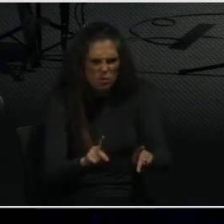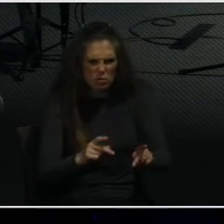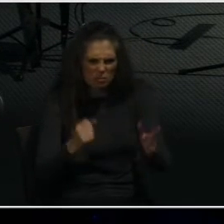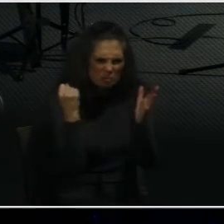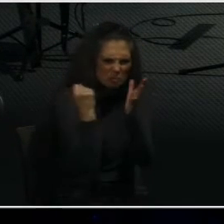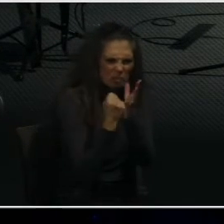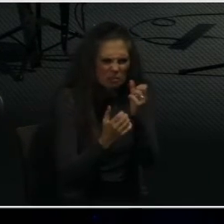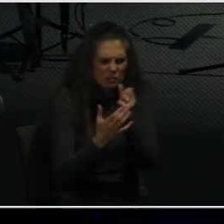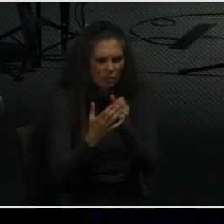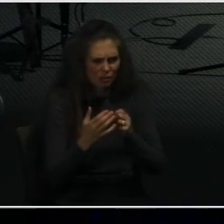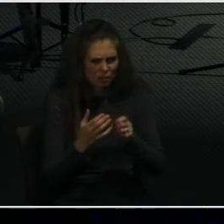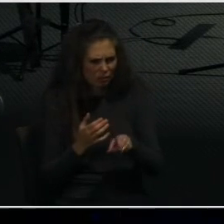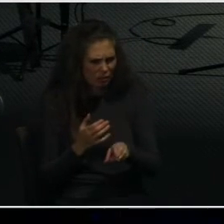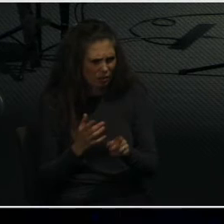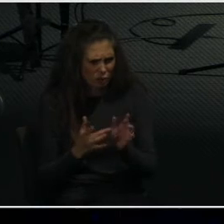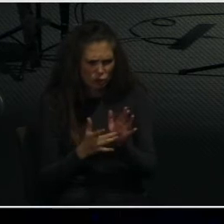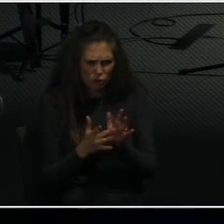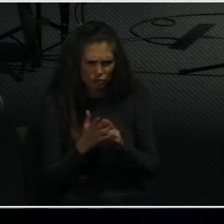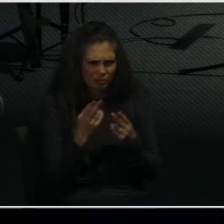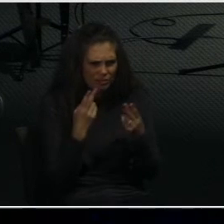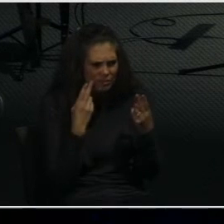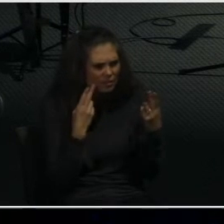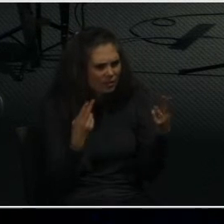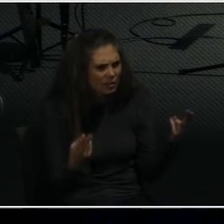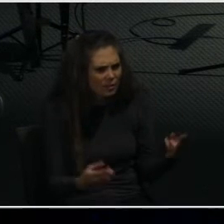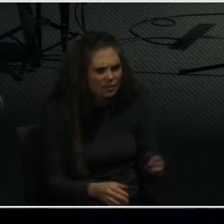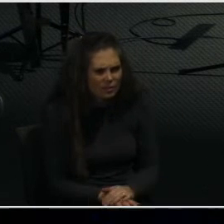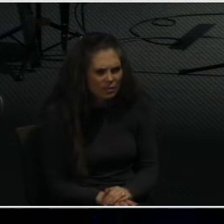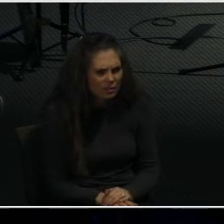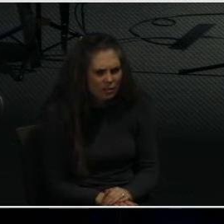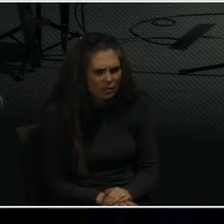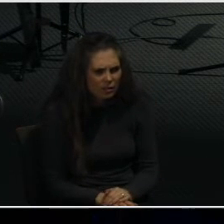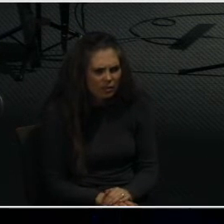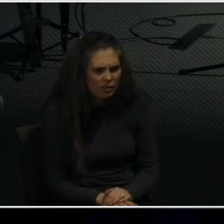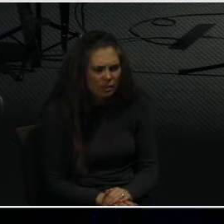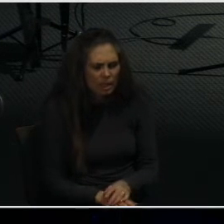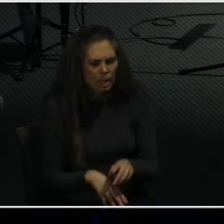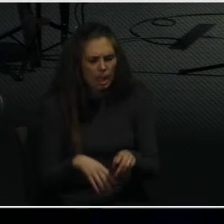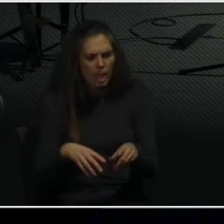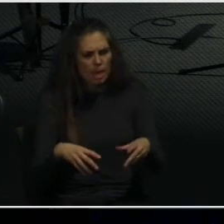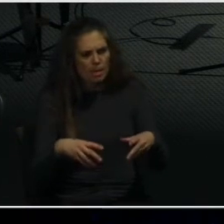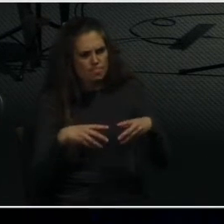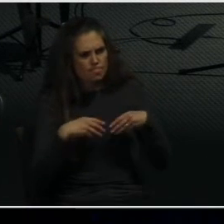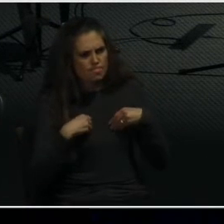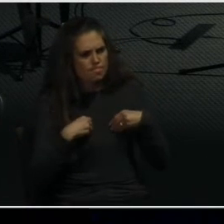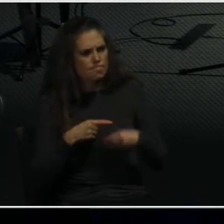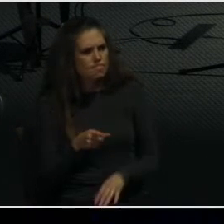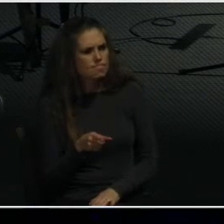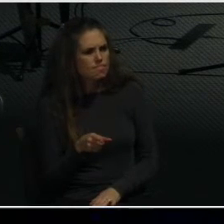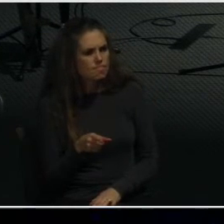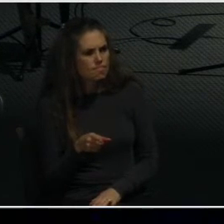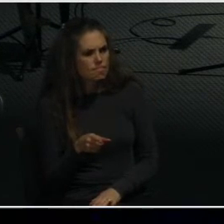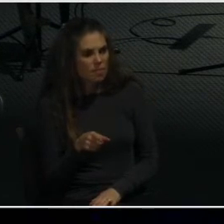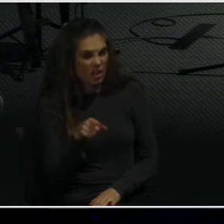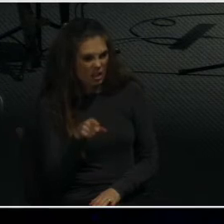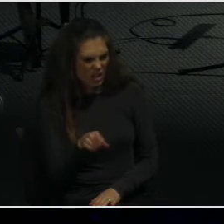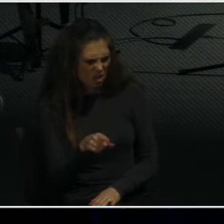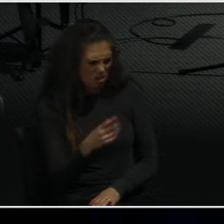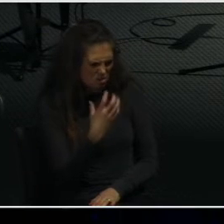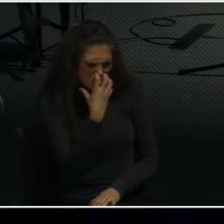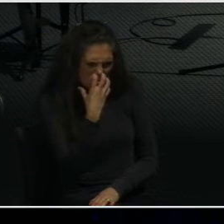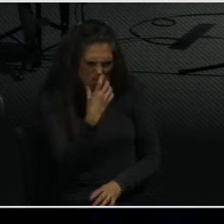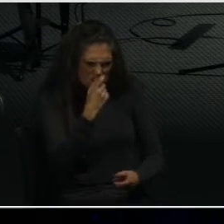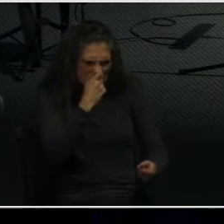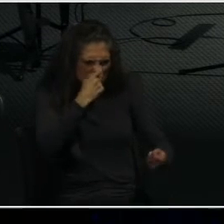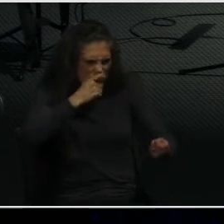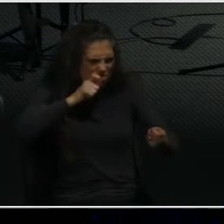He knows. And yet he's not bitter. And he's not frowning, and he's not out for revenge. He is